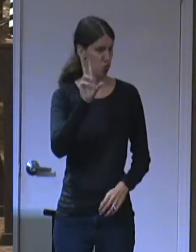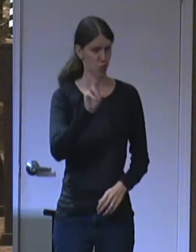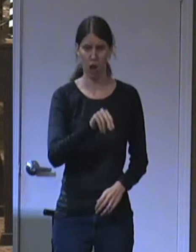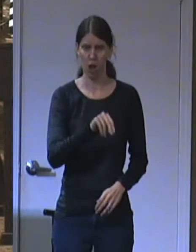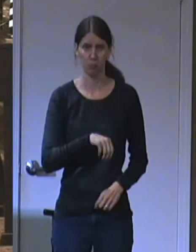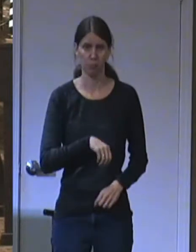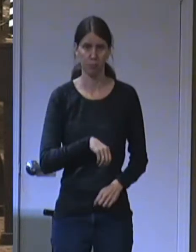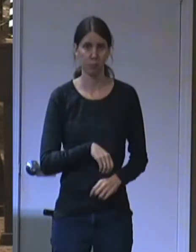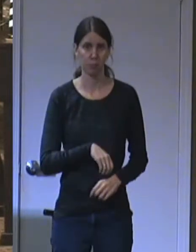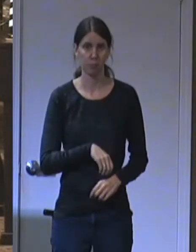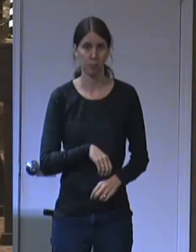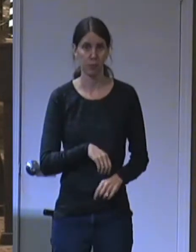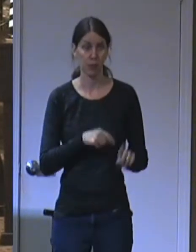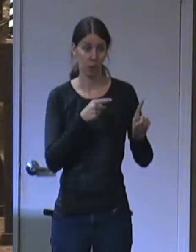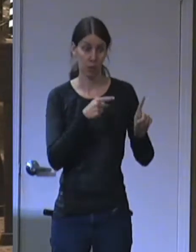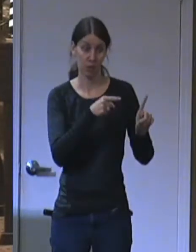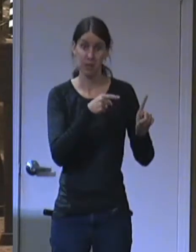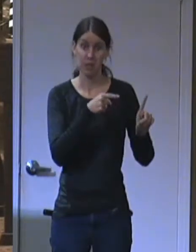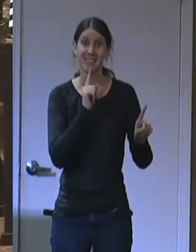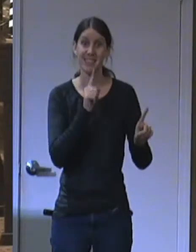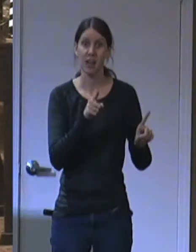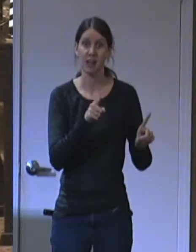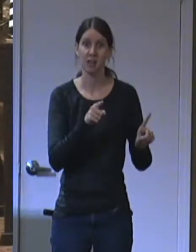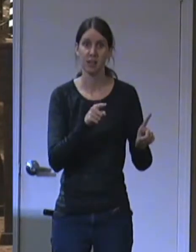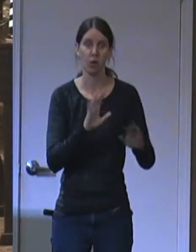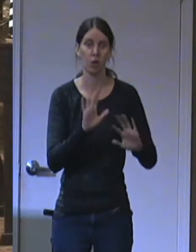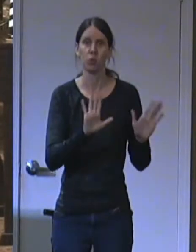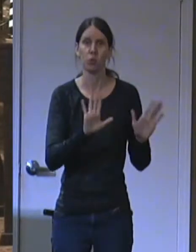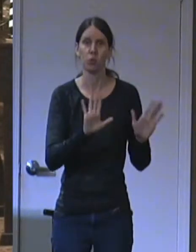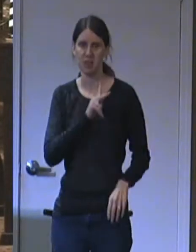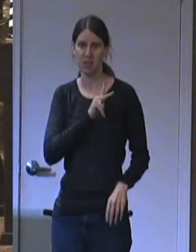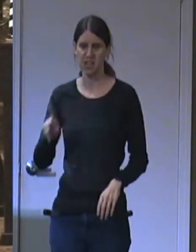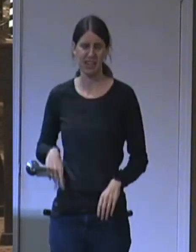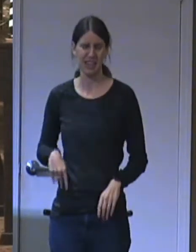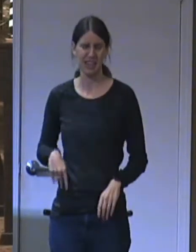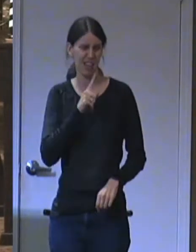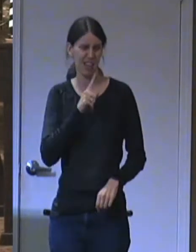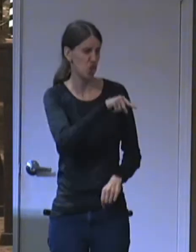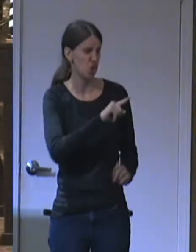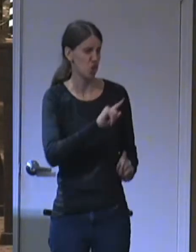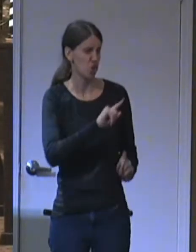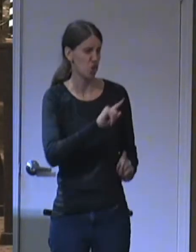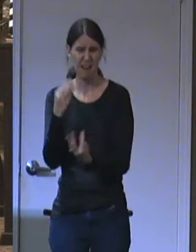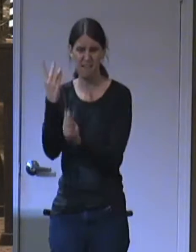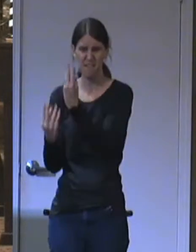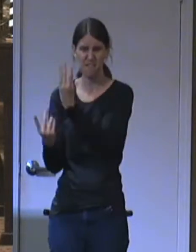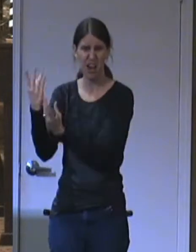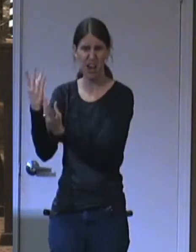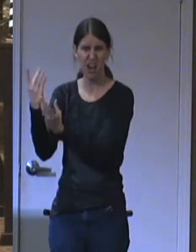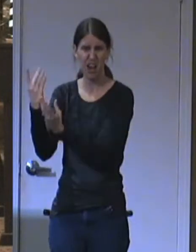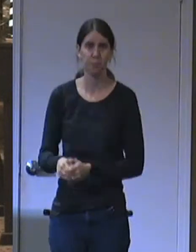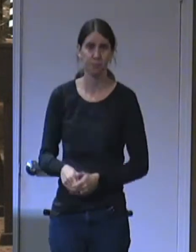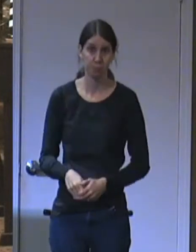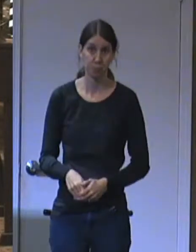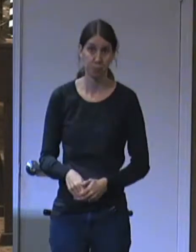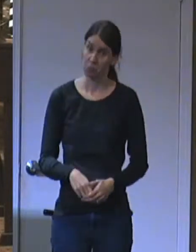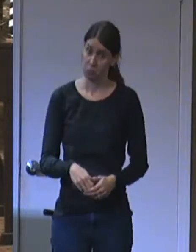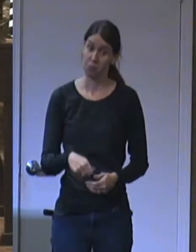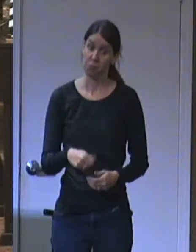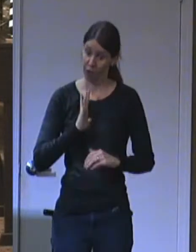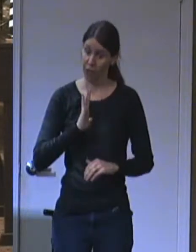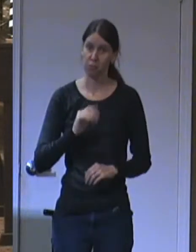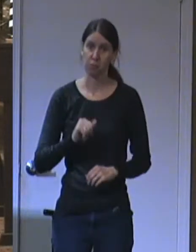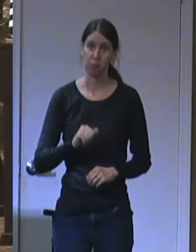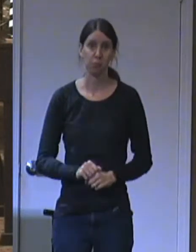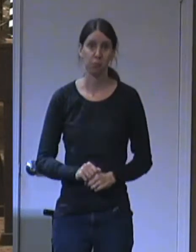god." And so they said, "We have to put them in a fiery furnace." And so as they went, they